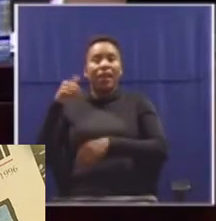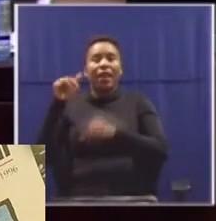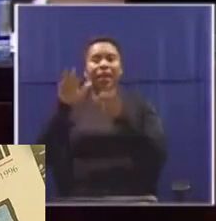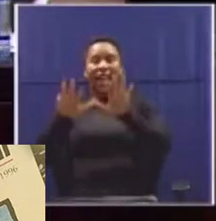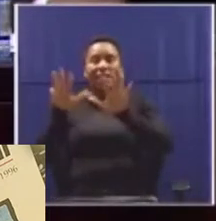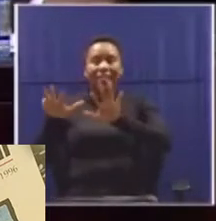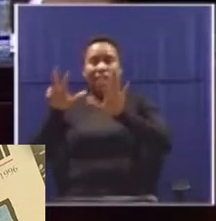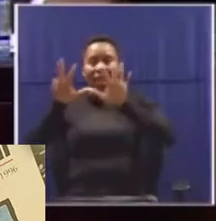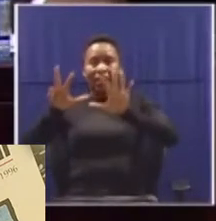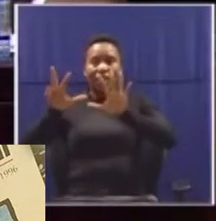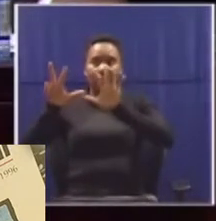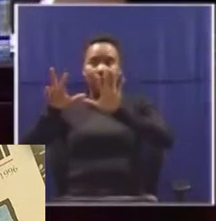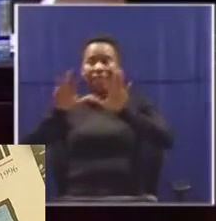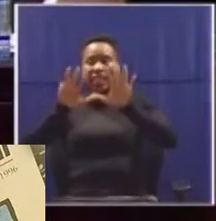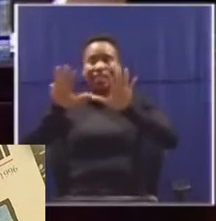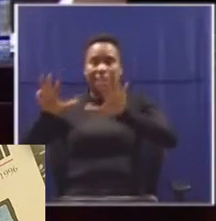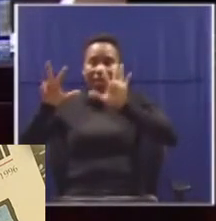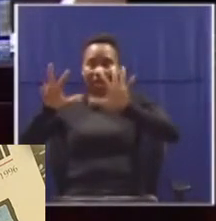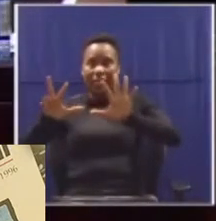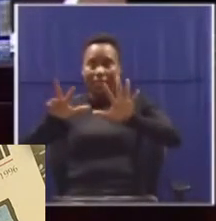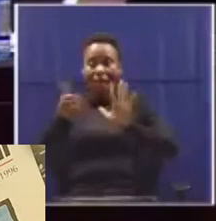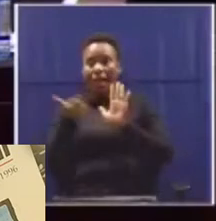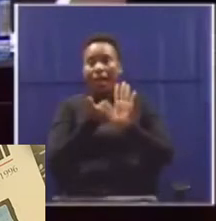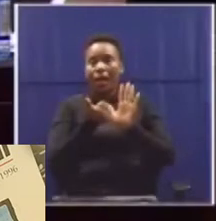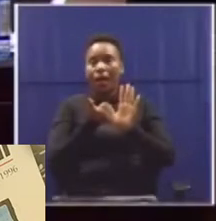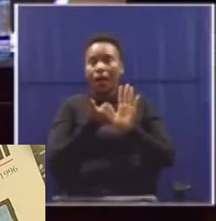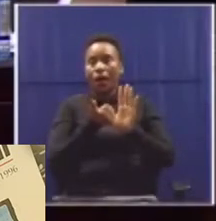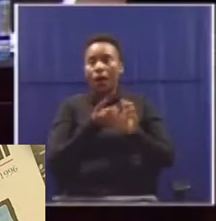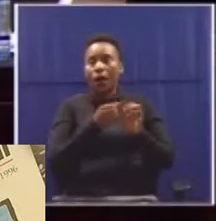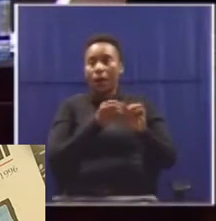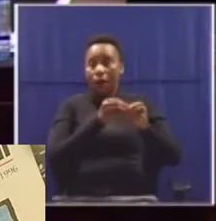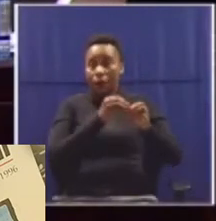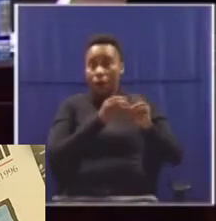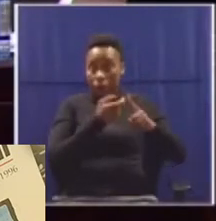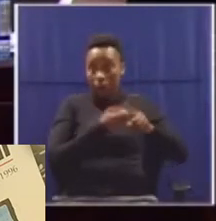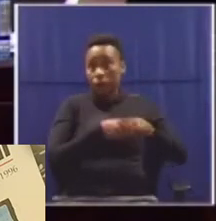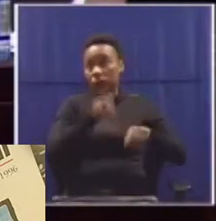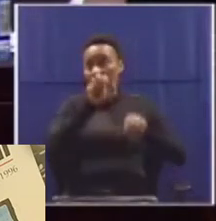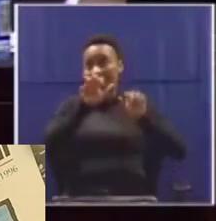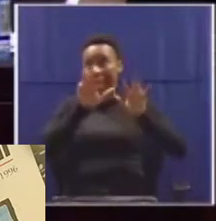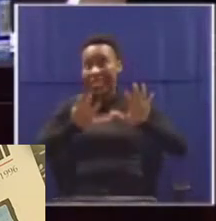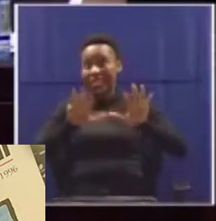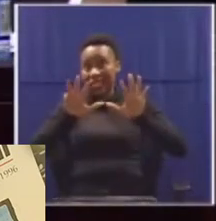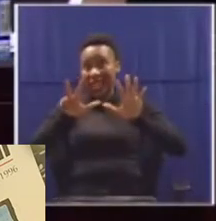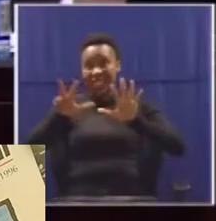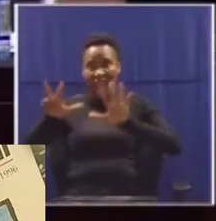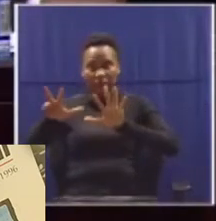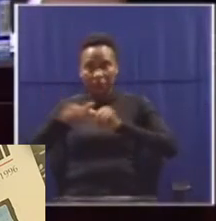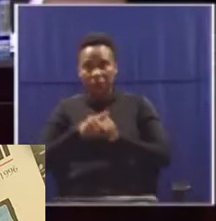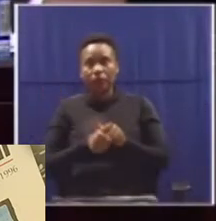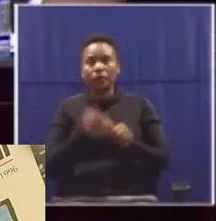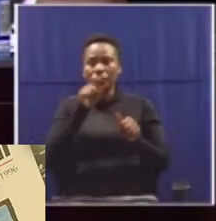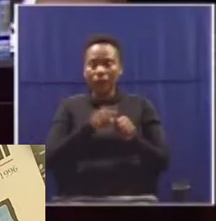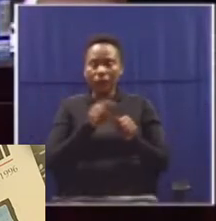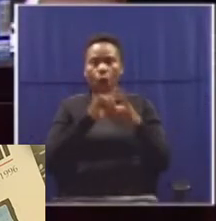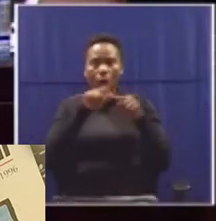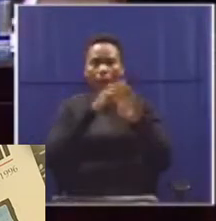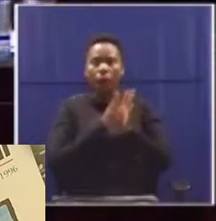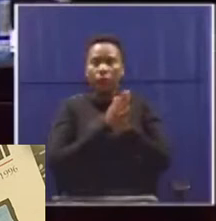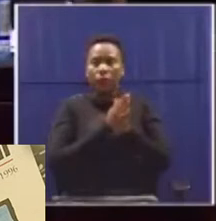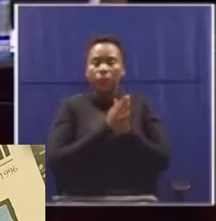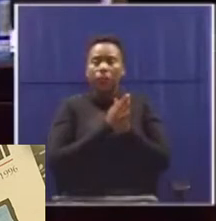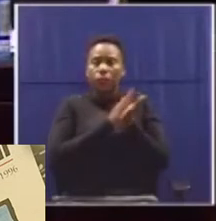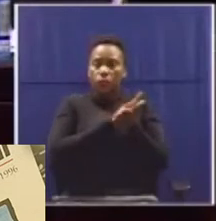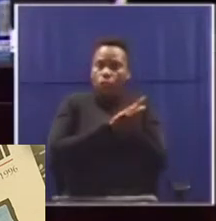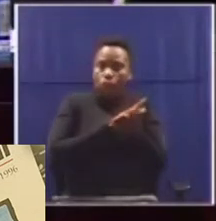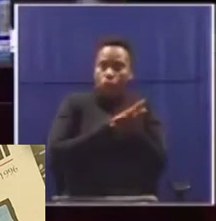102 of 1996. this amendment is critical to the smooth functioning and development of the small